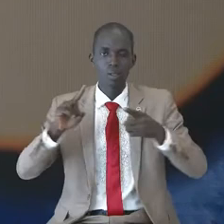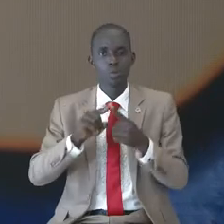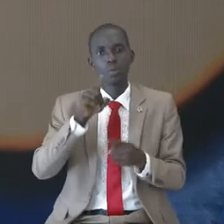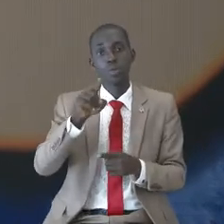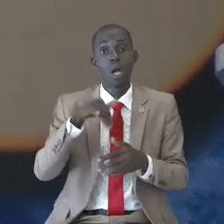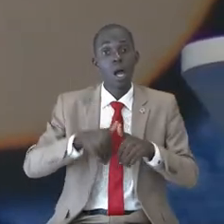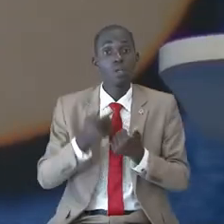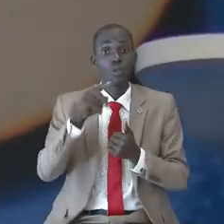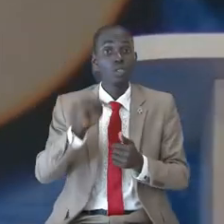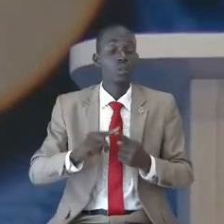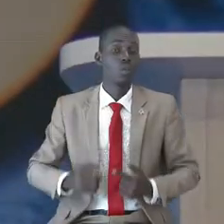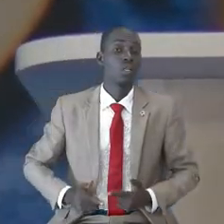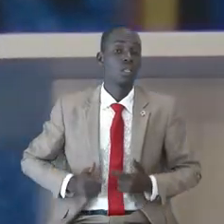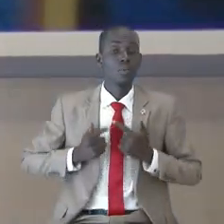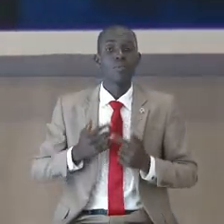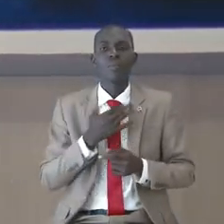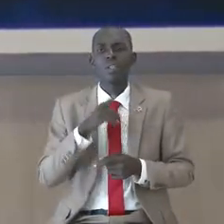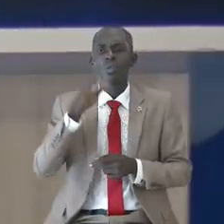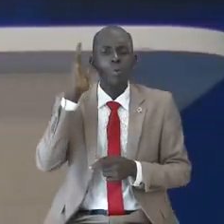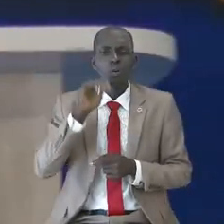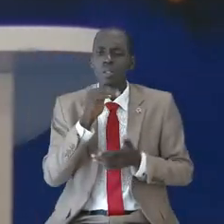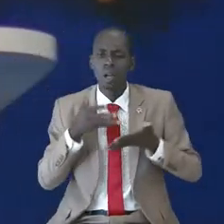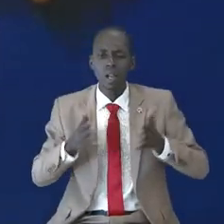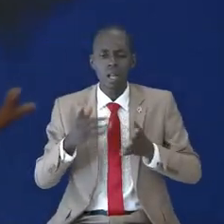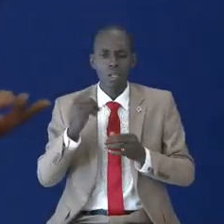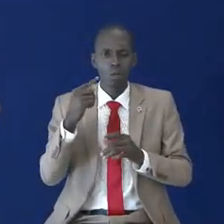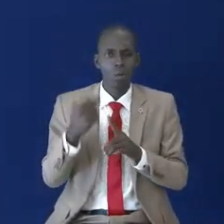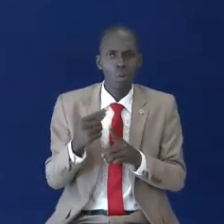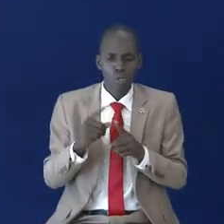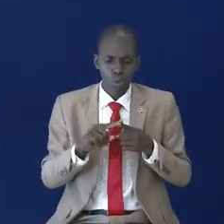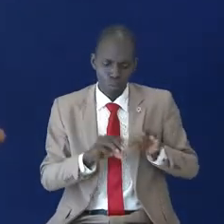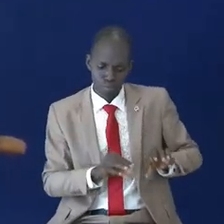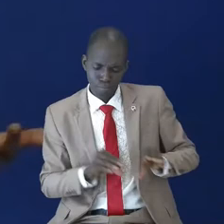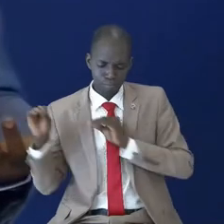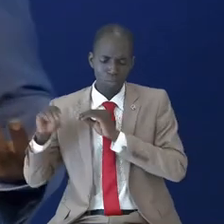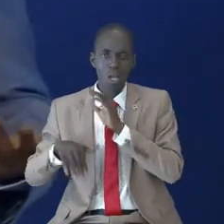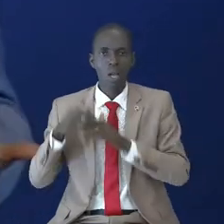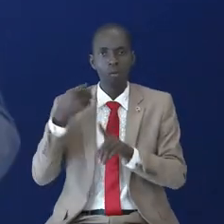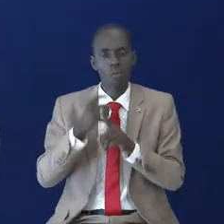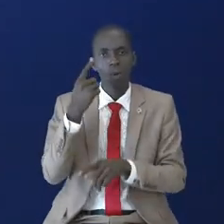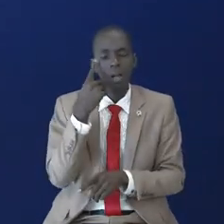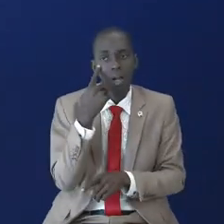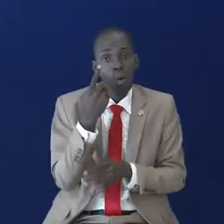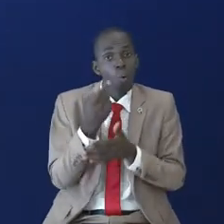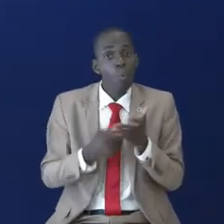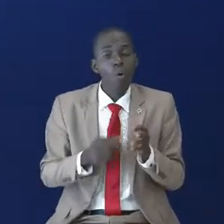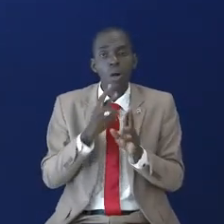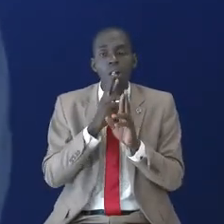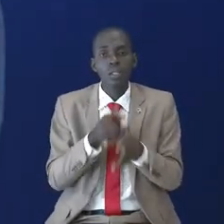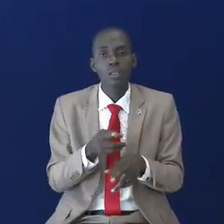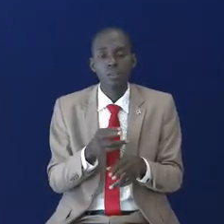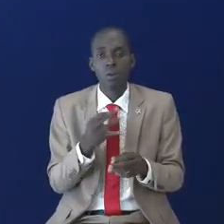ought to live, and you will not allow the word to depart from your eyes. What's the result of that? Look at